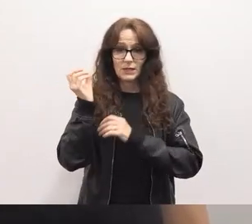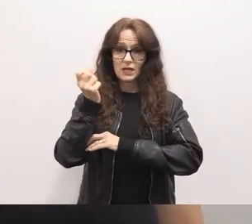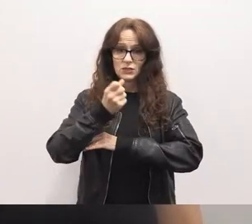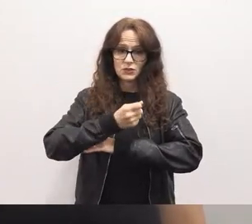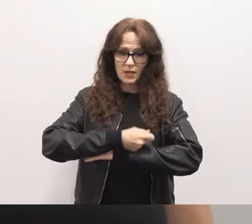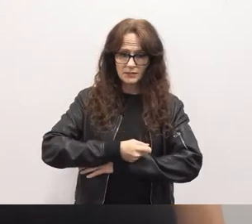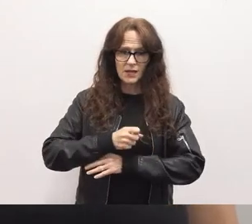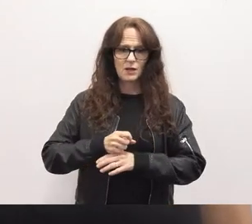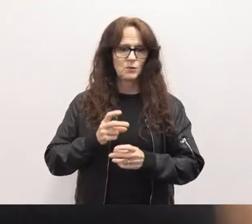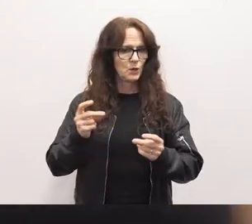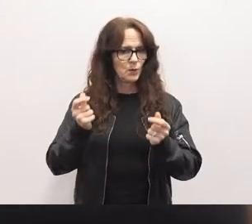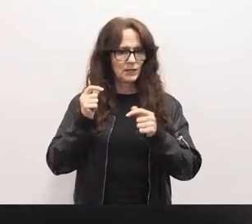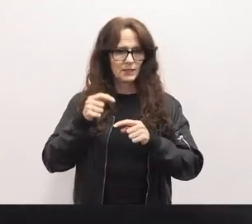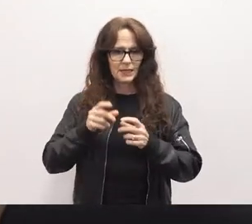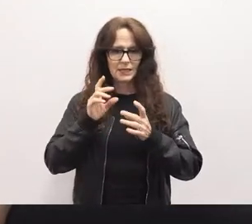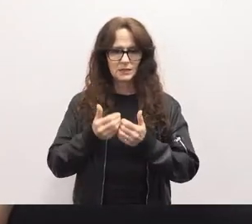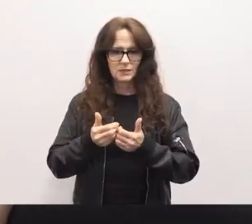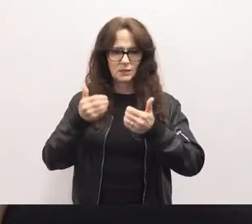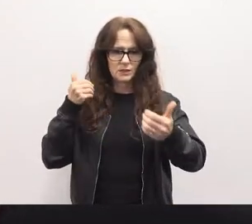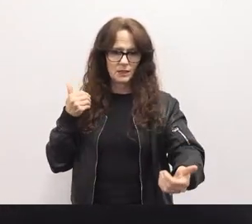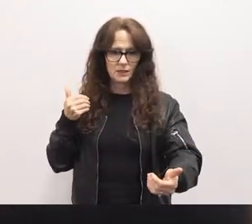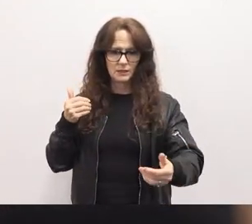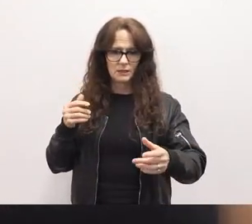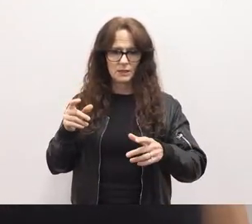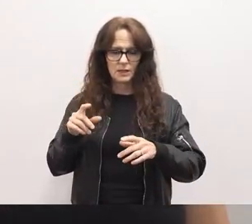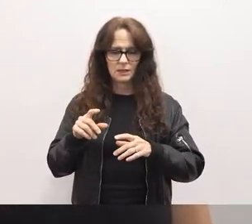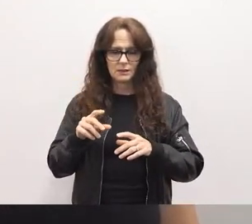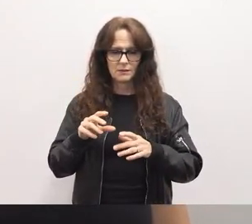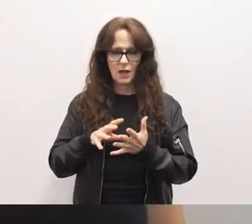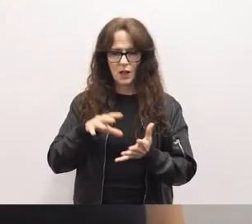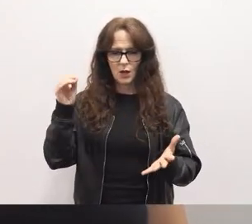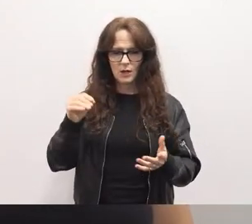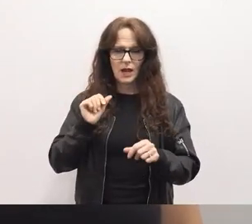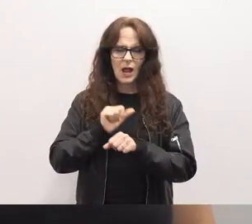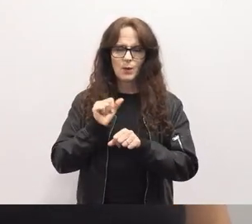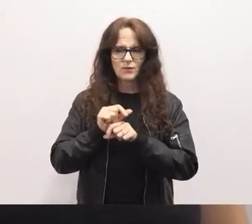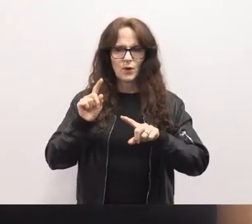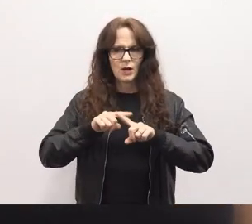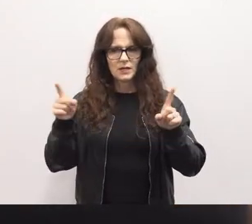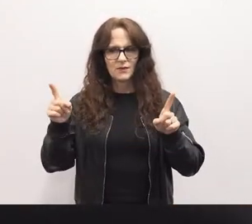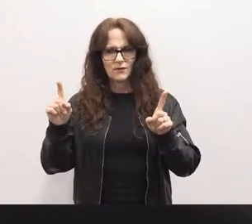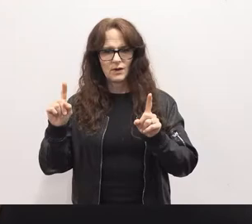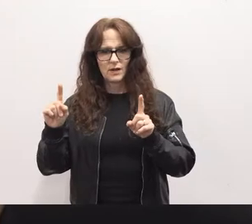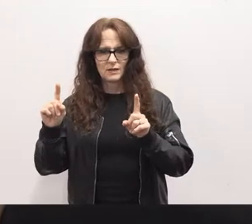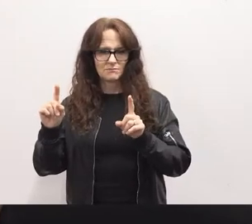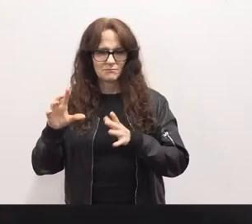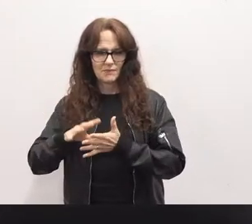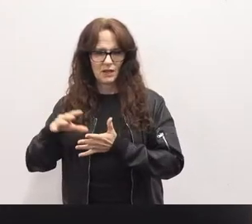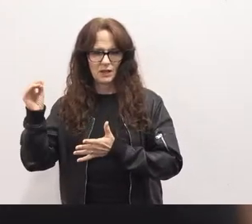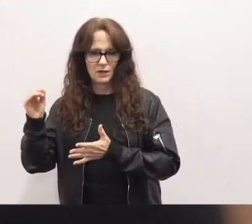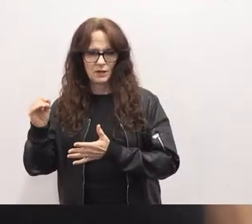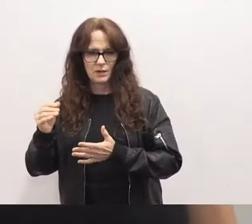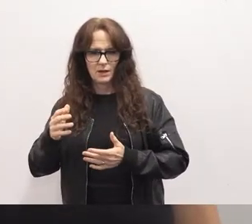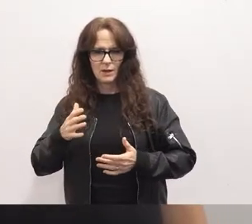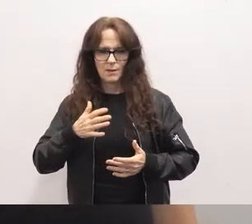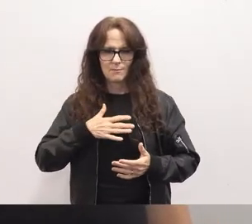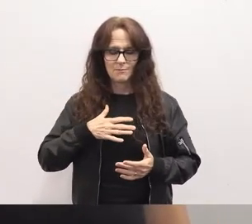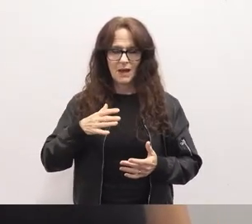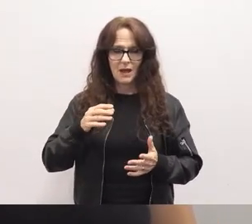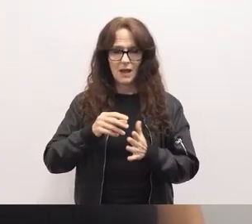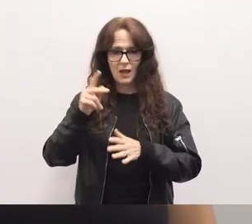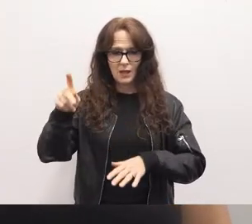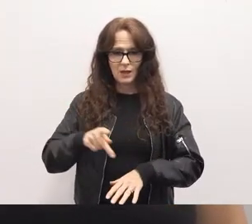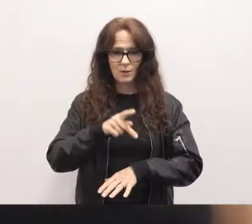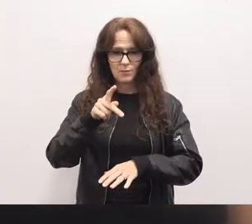development meetings, and by the way, I don't work in the district, I work in another district. My principal addressed us this morning. She almost fell out of her chair when she looked at the